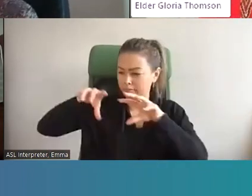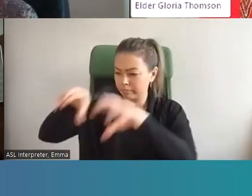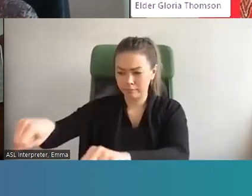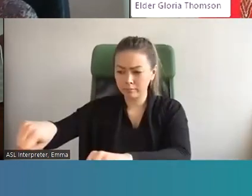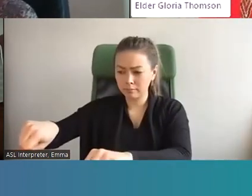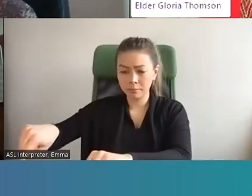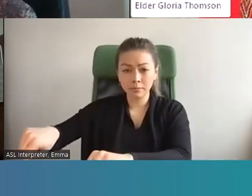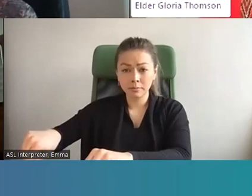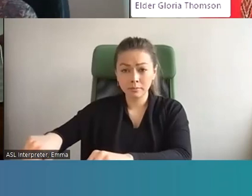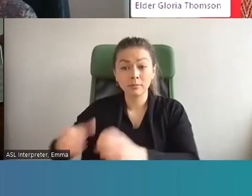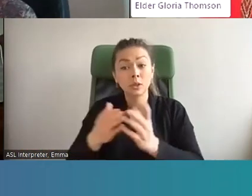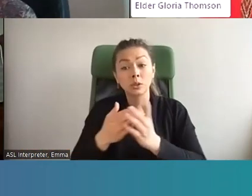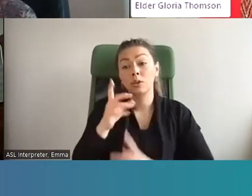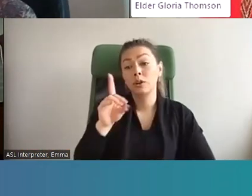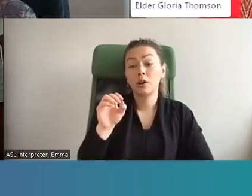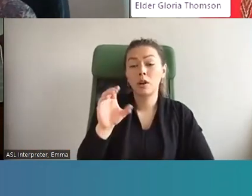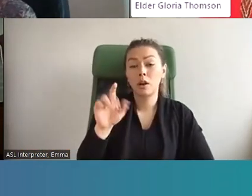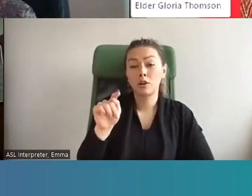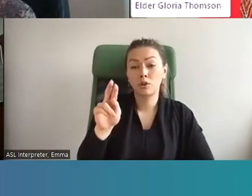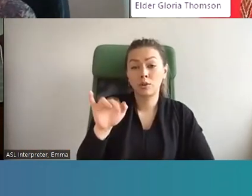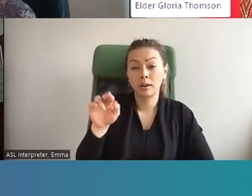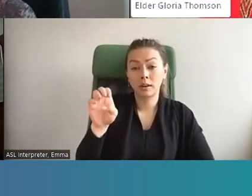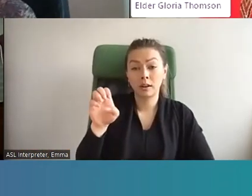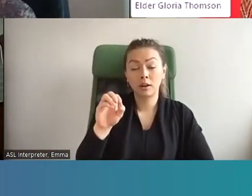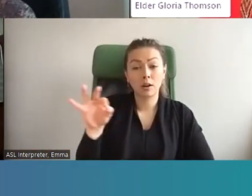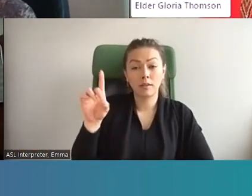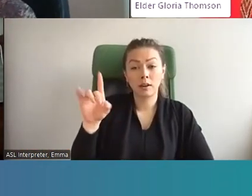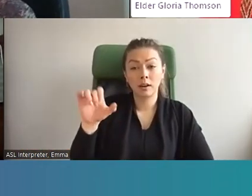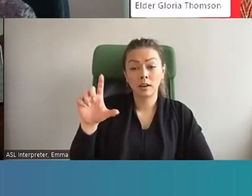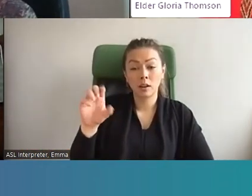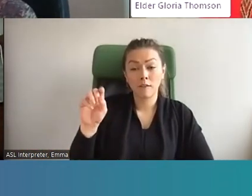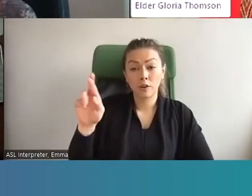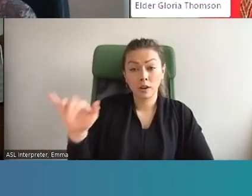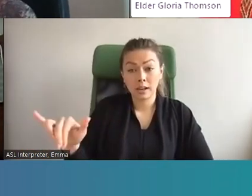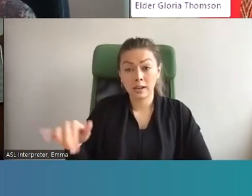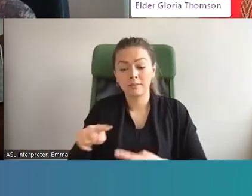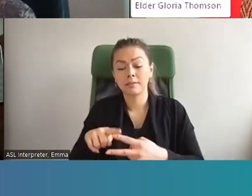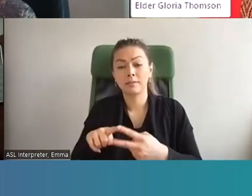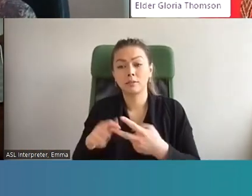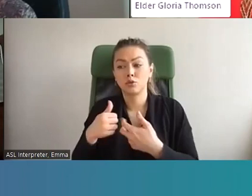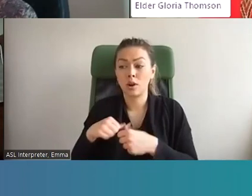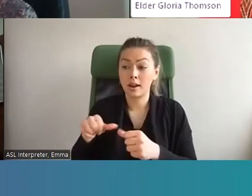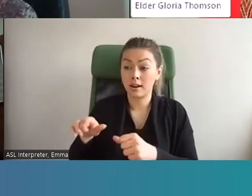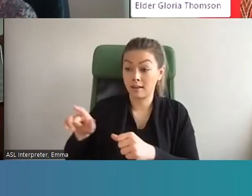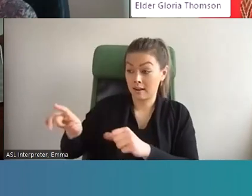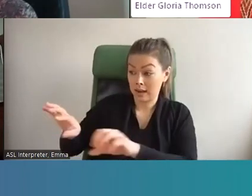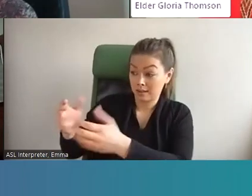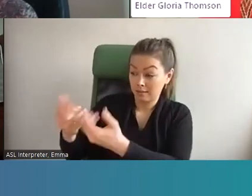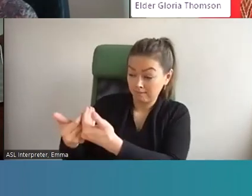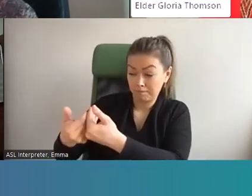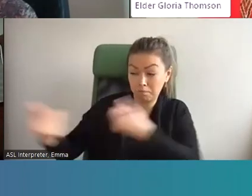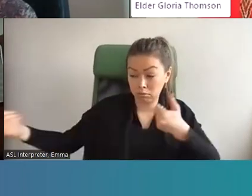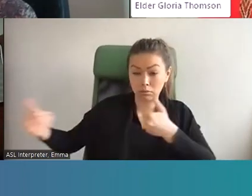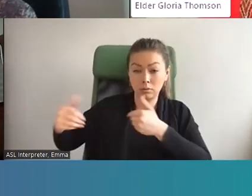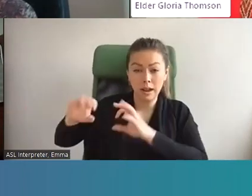you know, to move people away from their territories and from their families and you know, to put us all into a